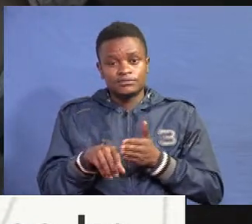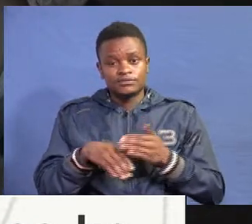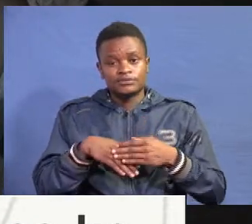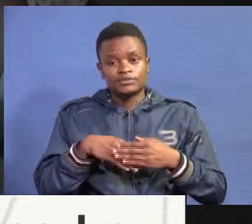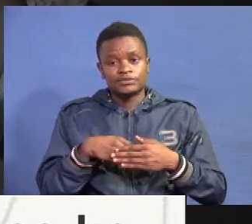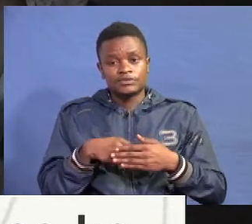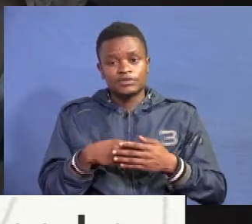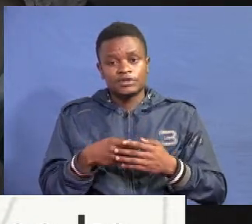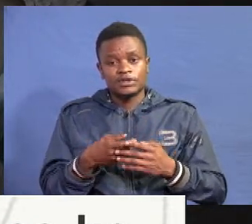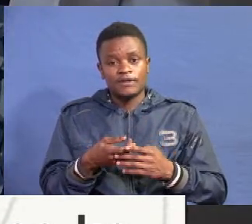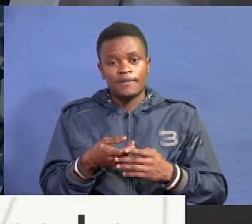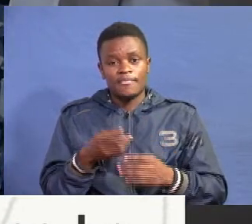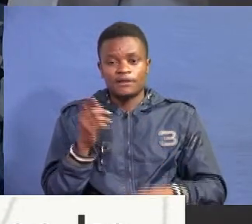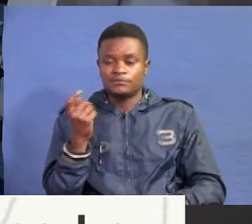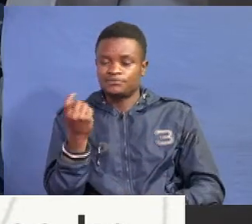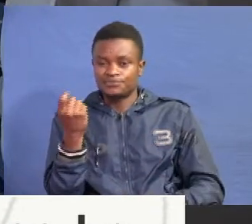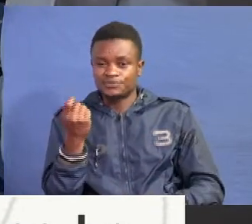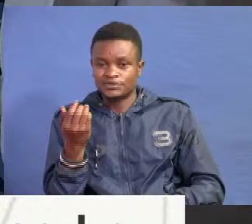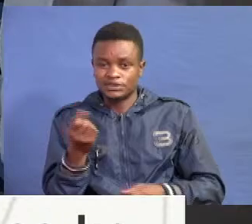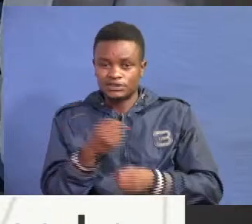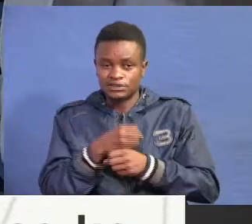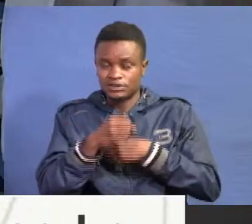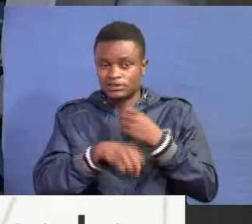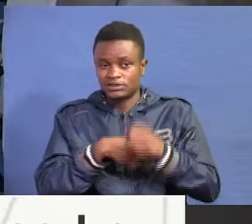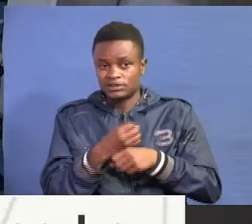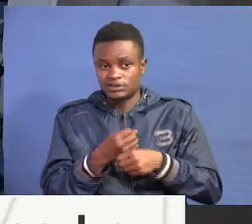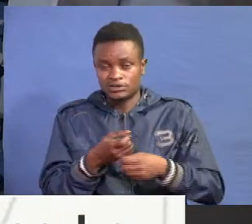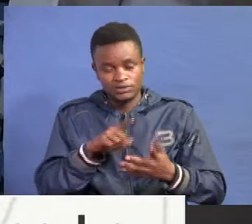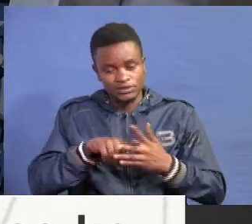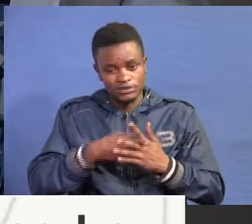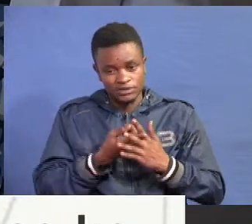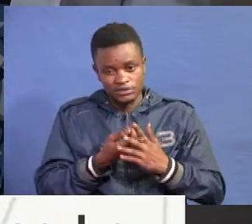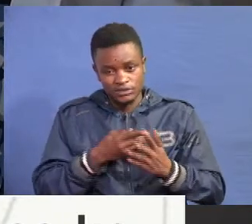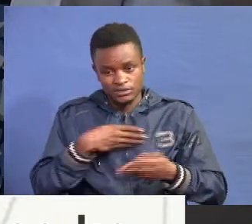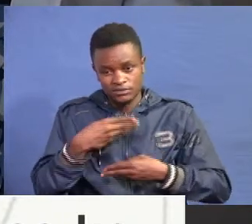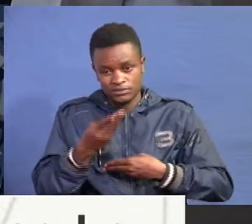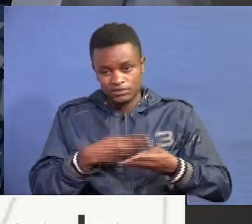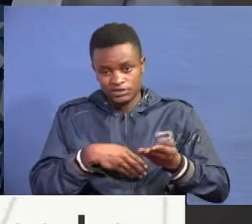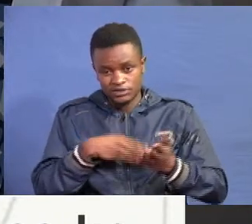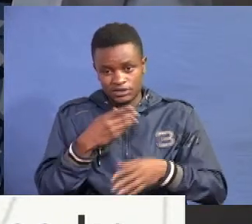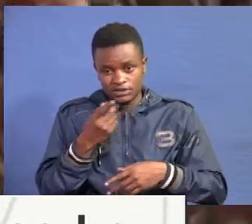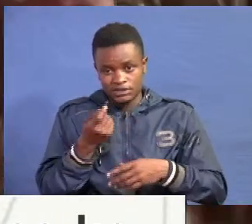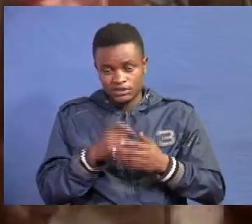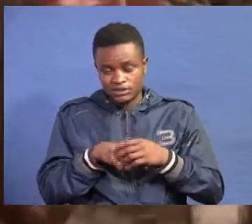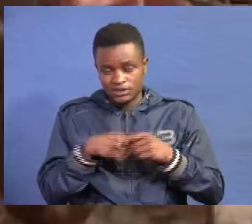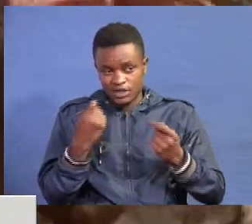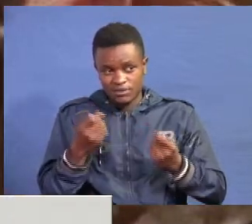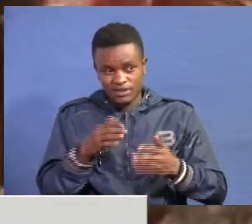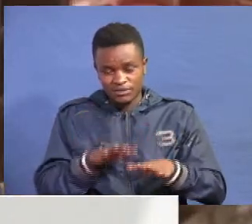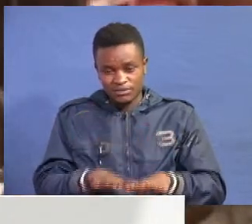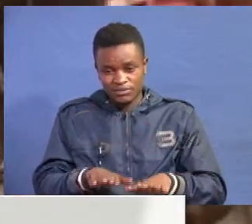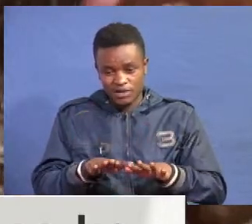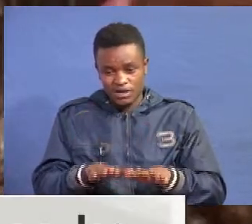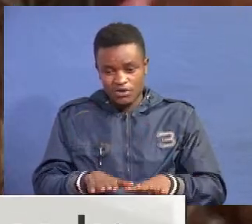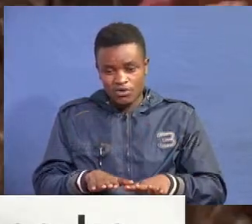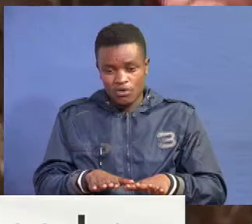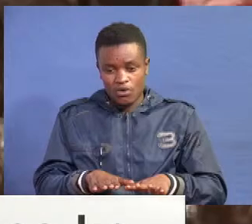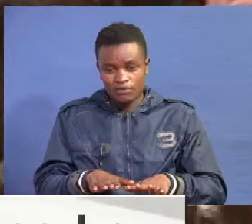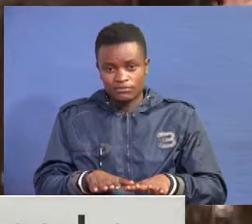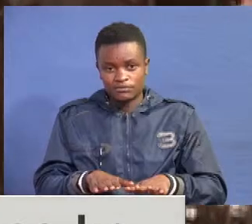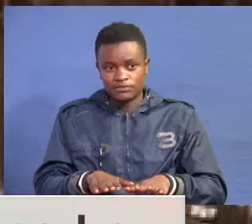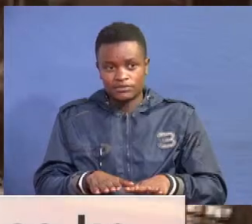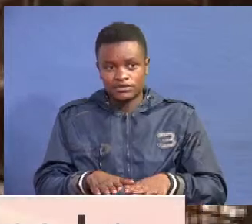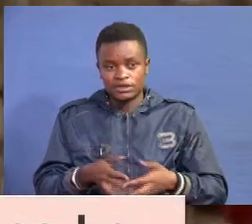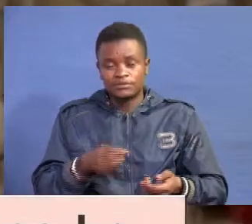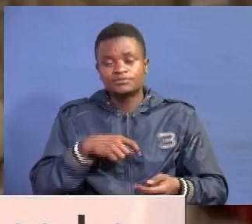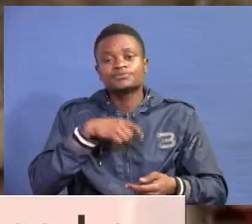Few years ago, Cheruyot adopted a business model that she says has not only reduced chick mortality from 50% to only 5%, but